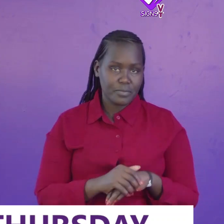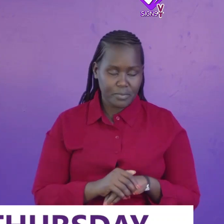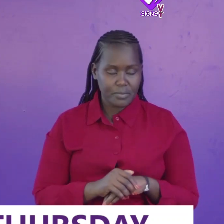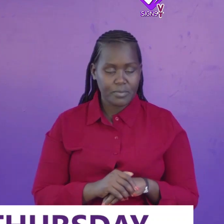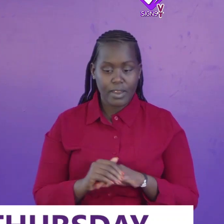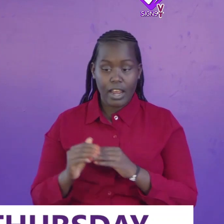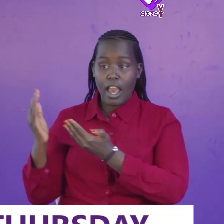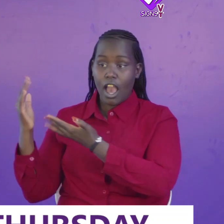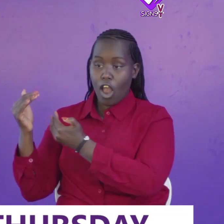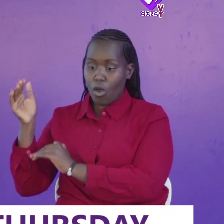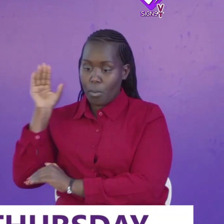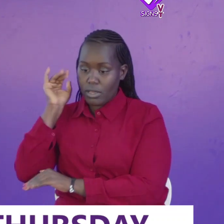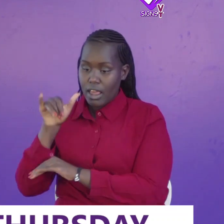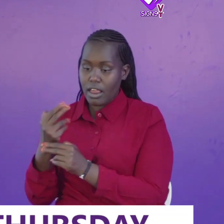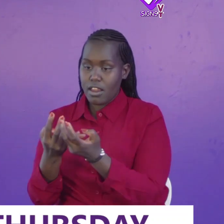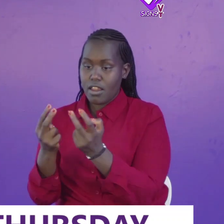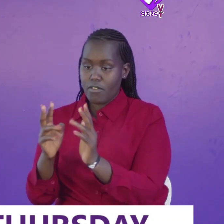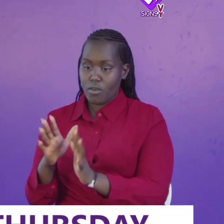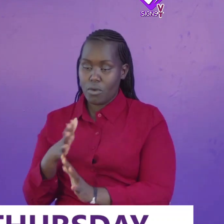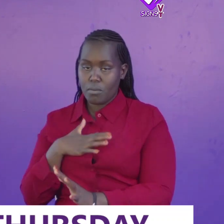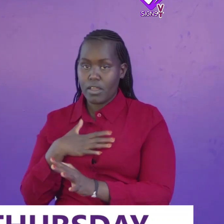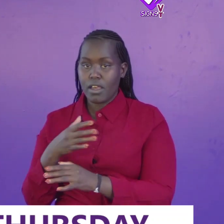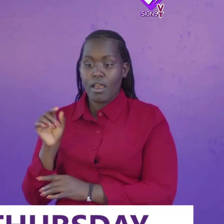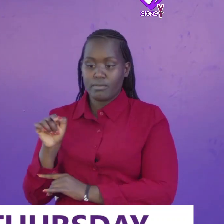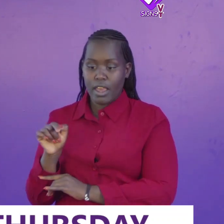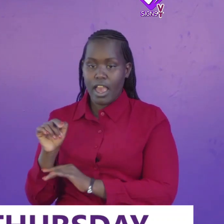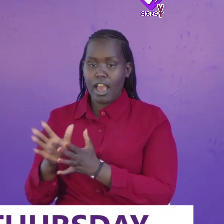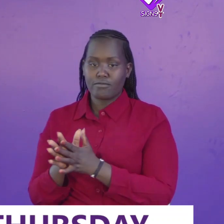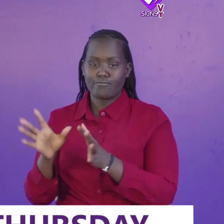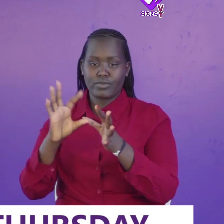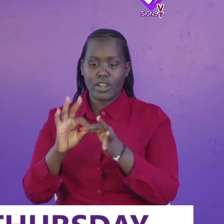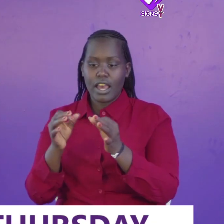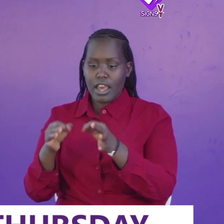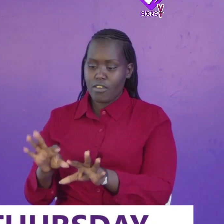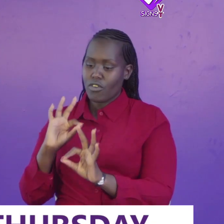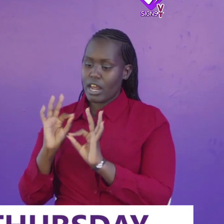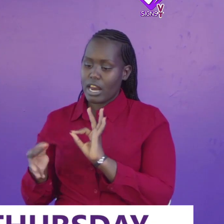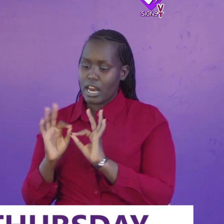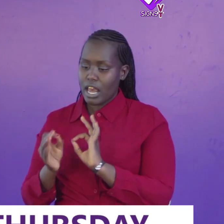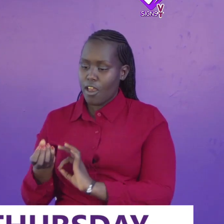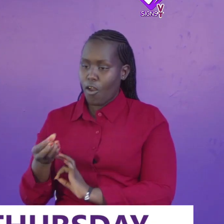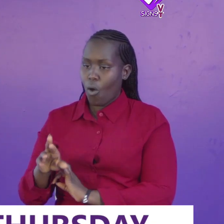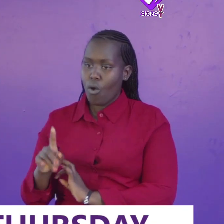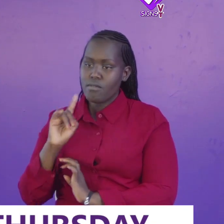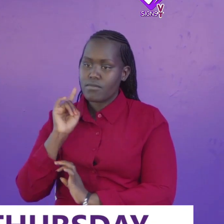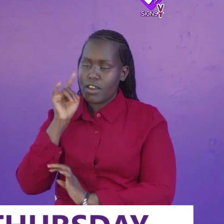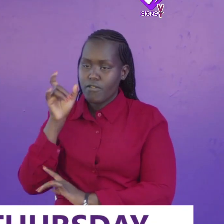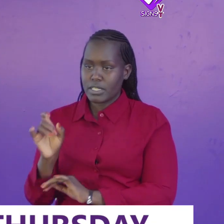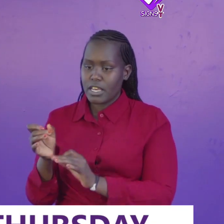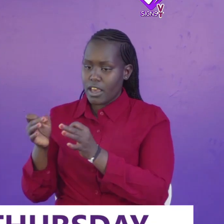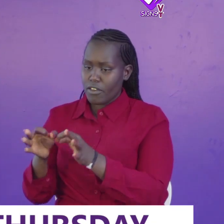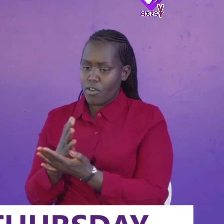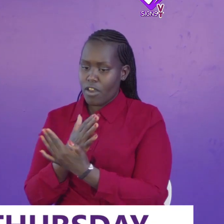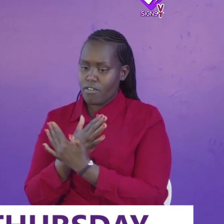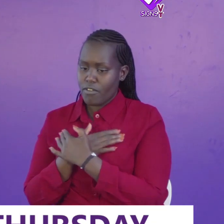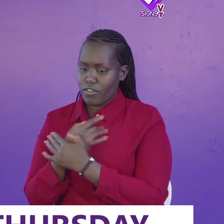I hope mmesikia my viewers. Muthoni ashawa plug kwenye mtaenda. If you're an interpreter or a deaf person, ama if you have a friend who is a